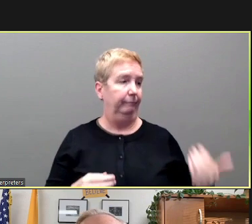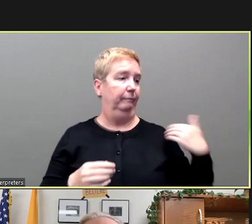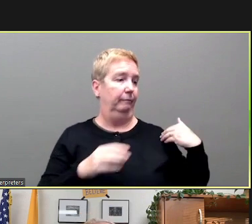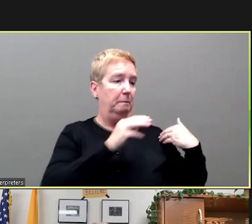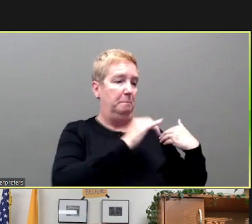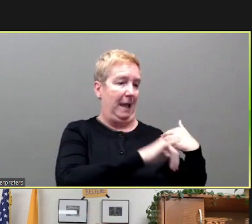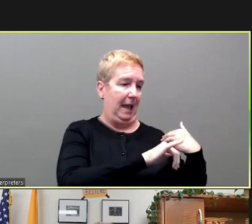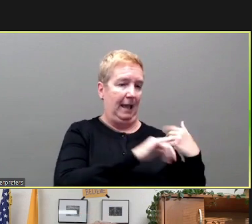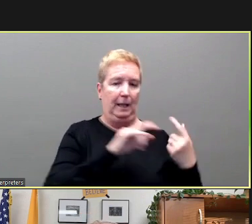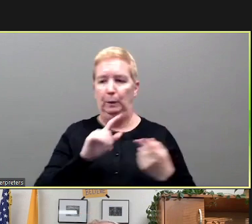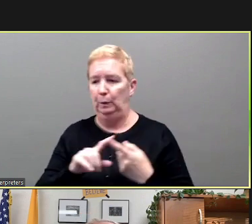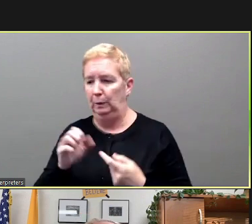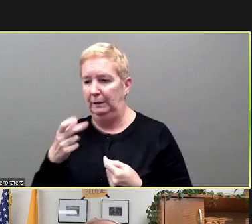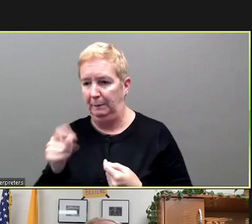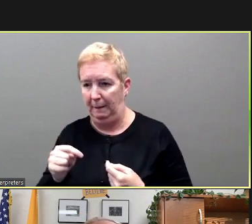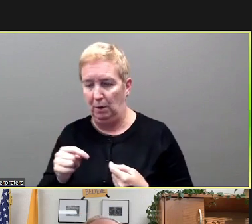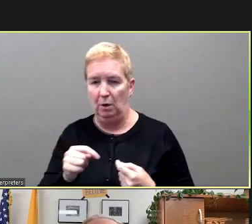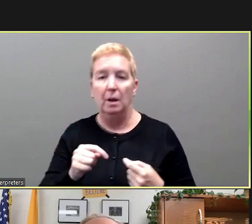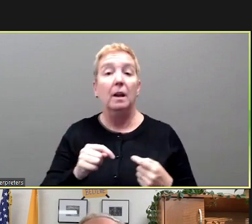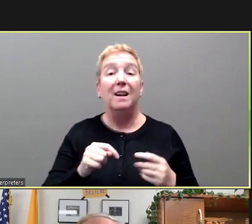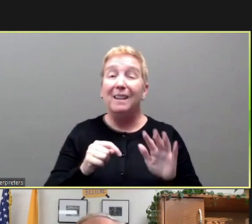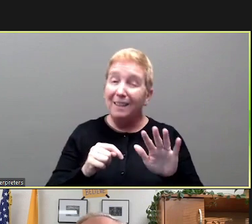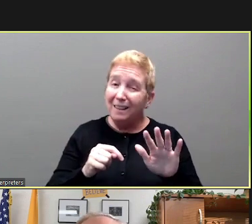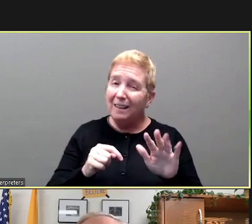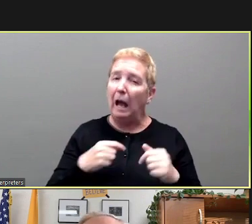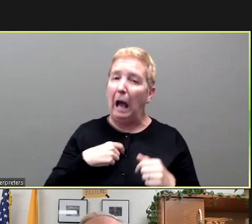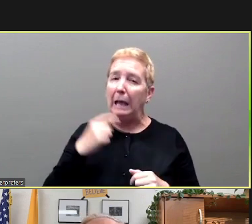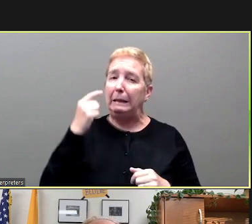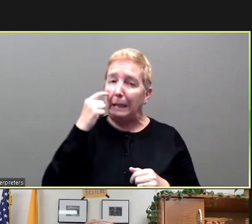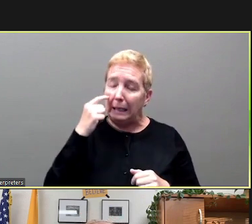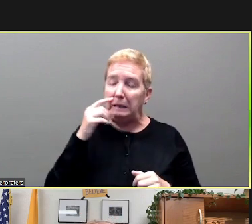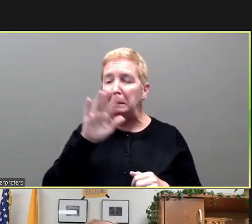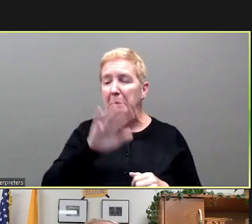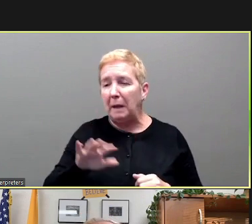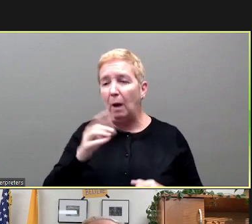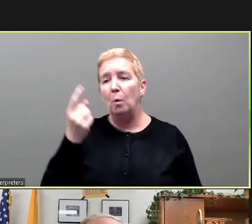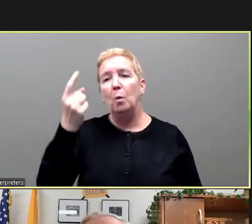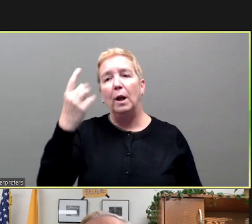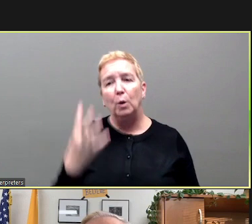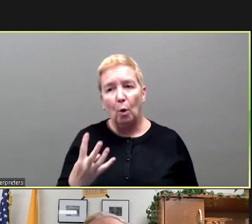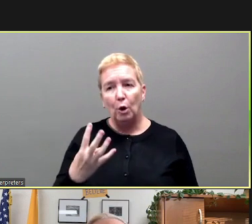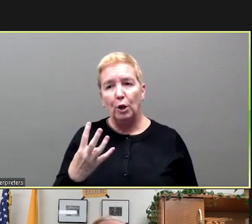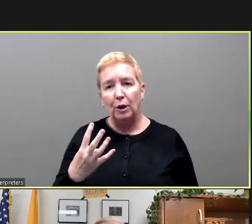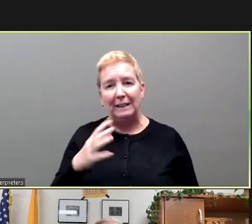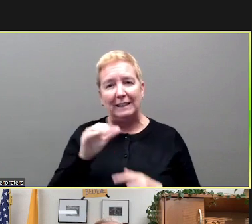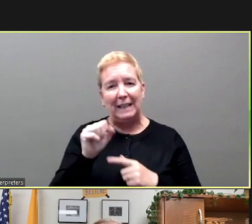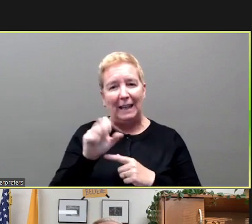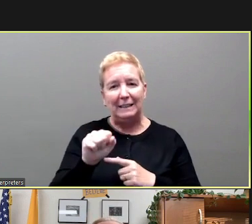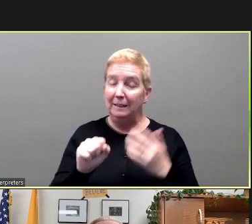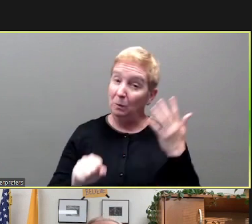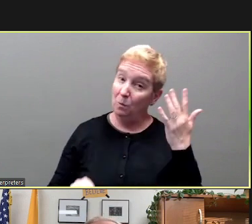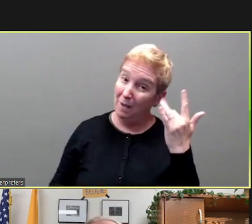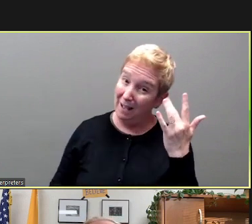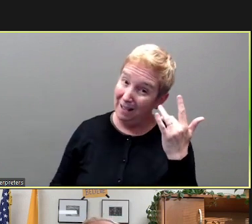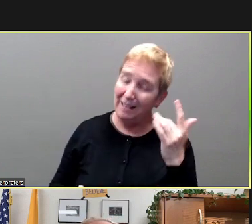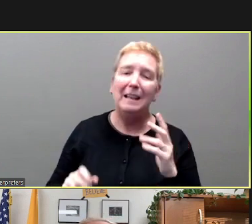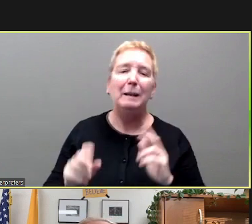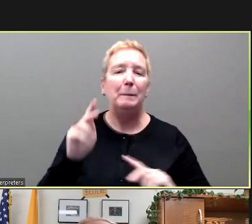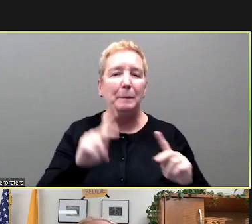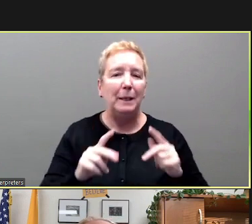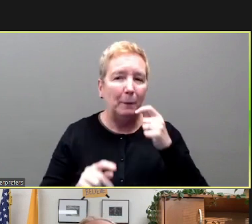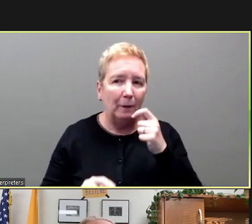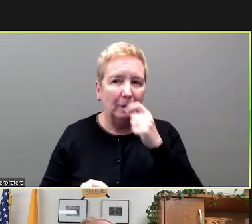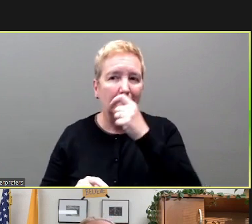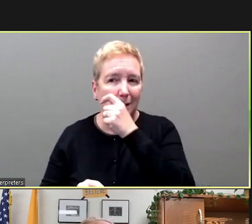is we're probably only seeing about a quarter of the cases of COVID because people are testing at home and those home tests aren't